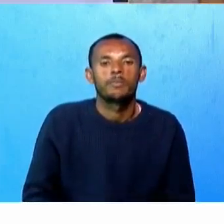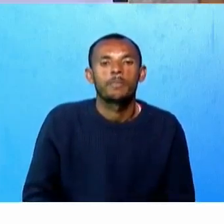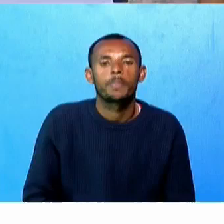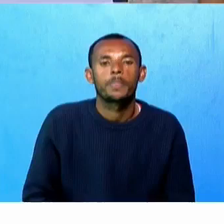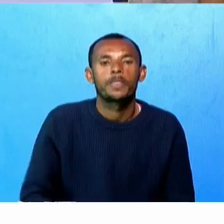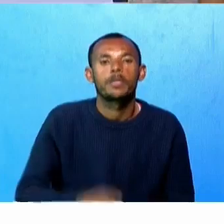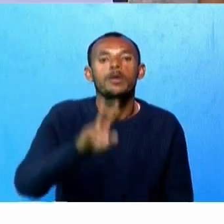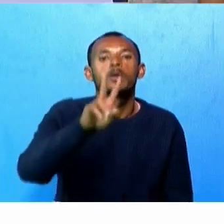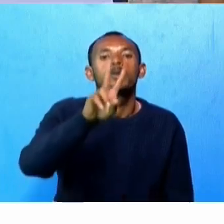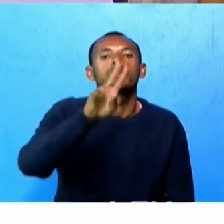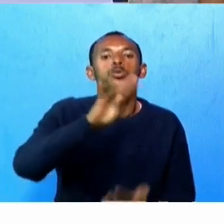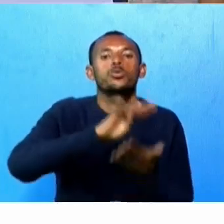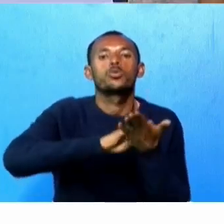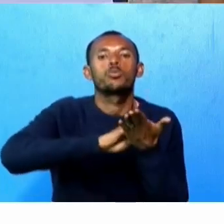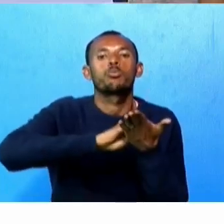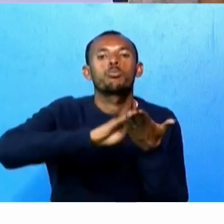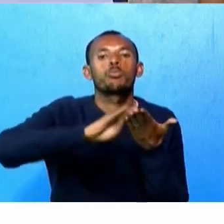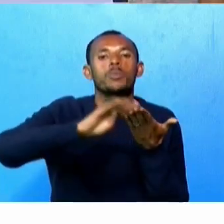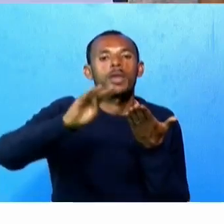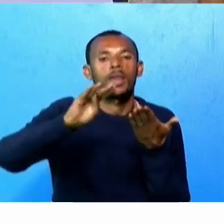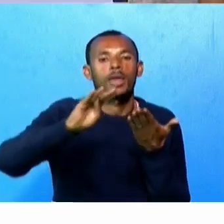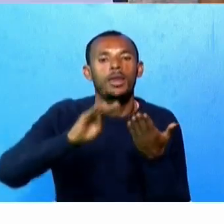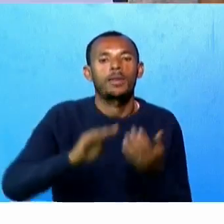2 million